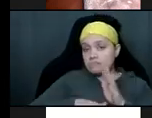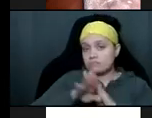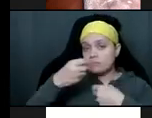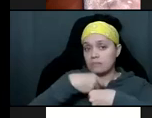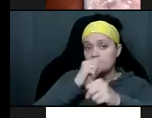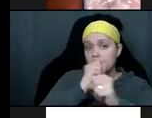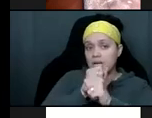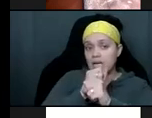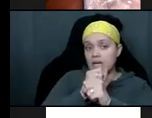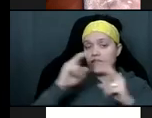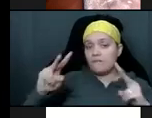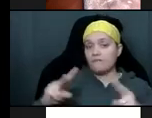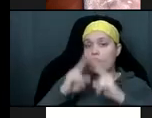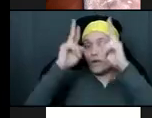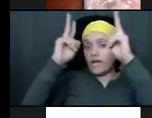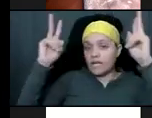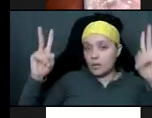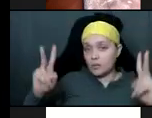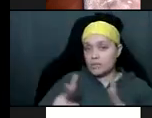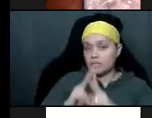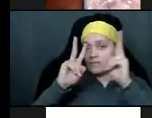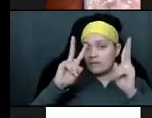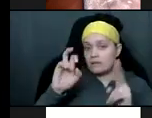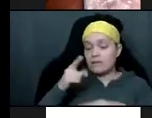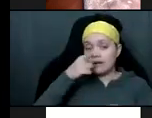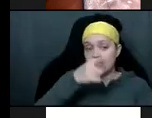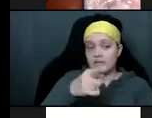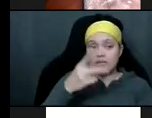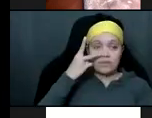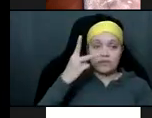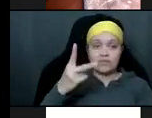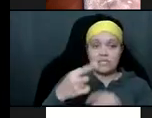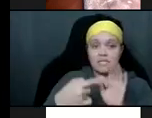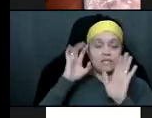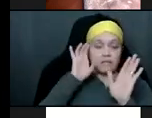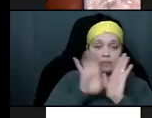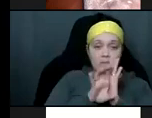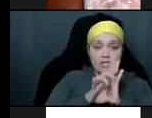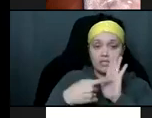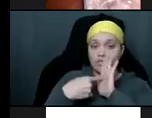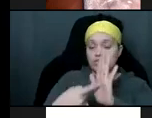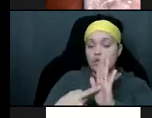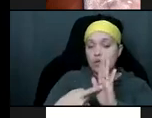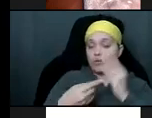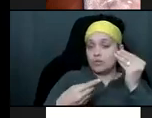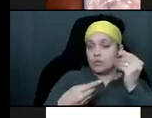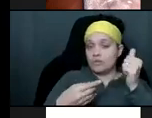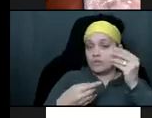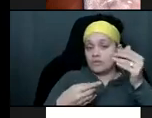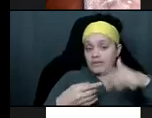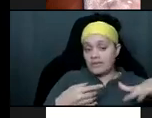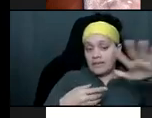create volcanoes. Here you can see the illustration shows a continental land piece and a string